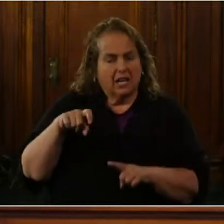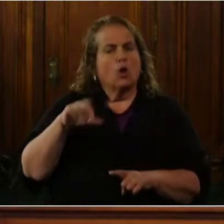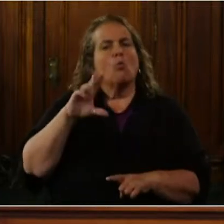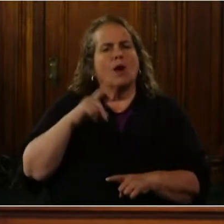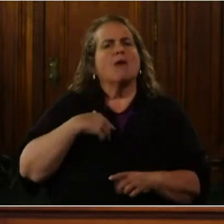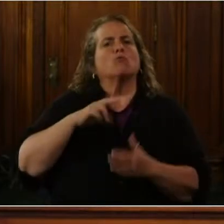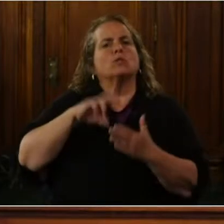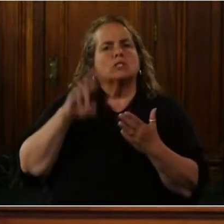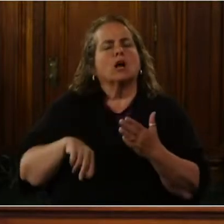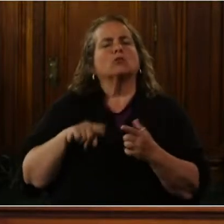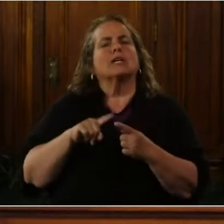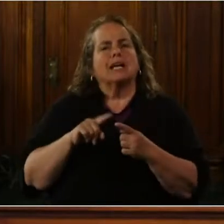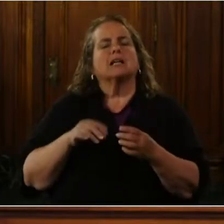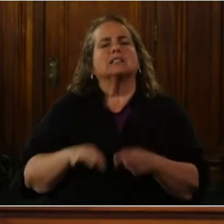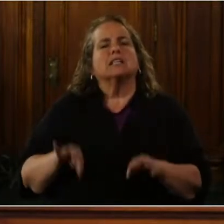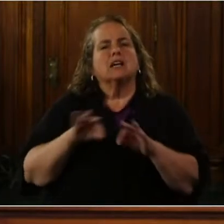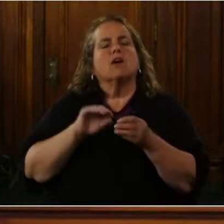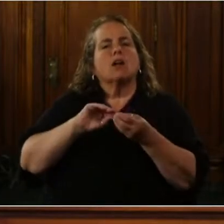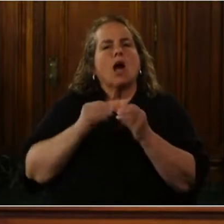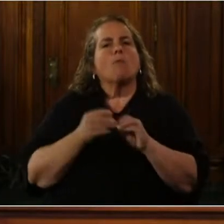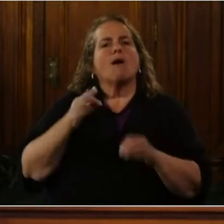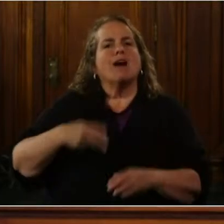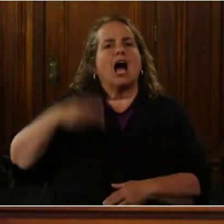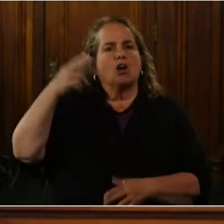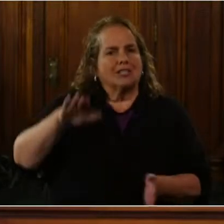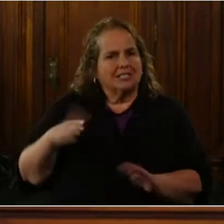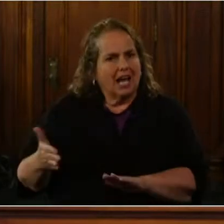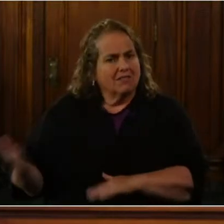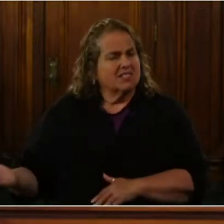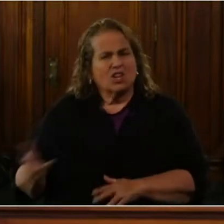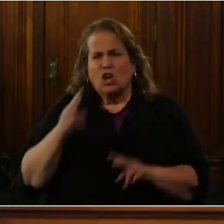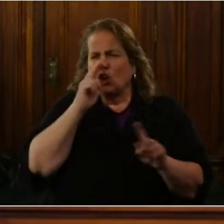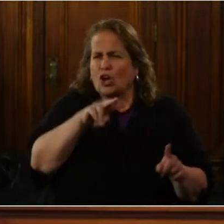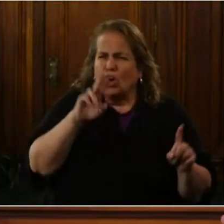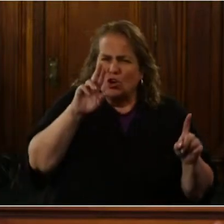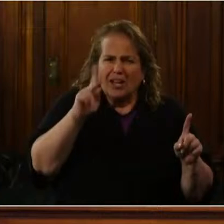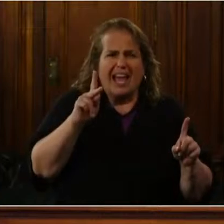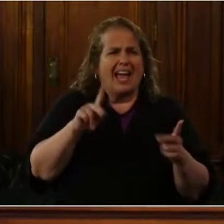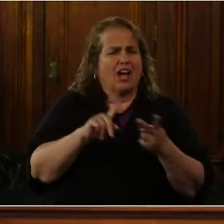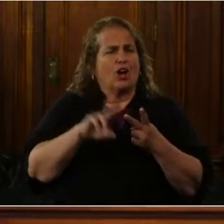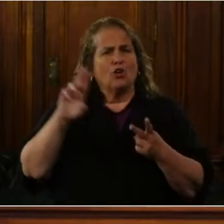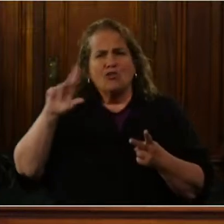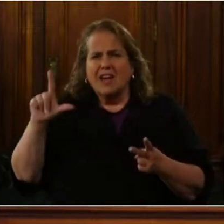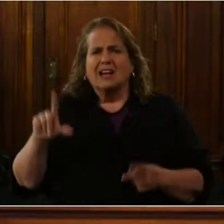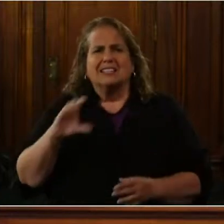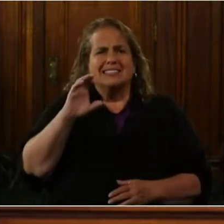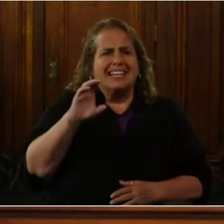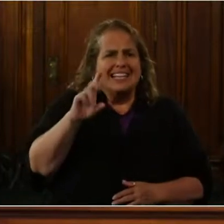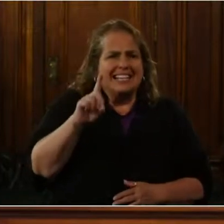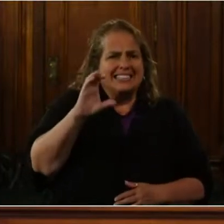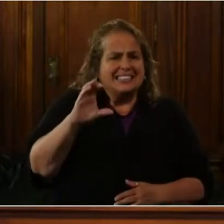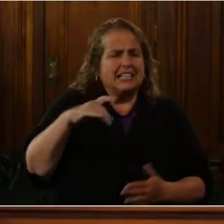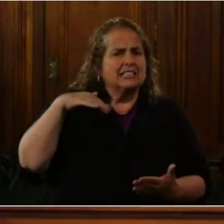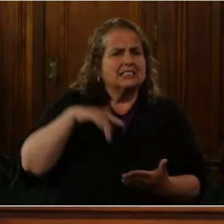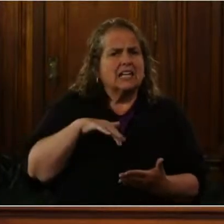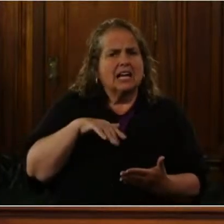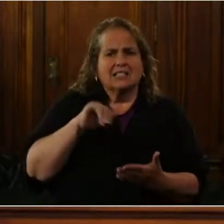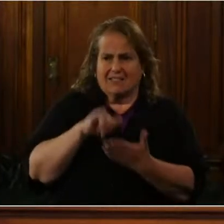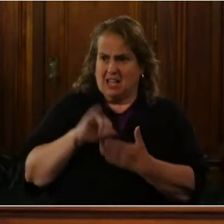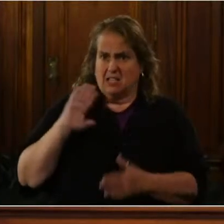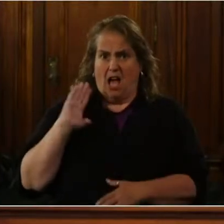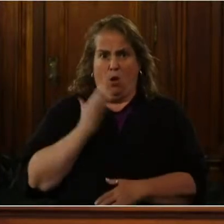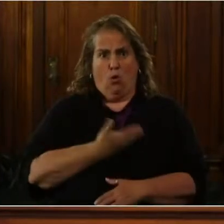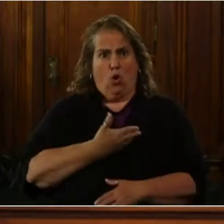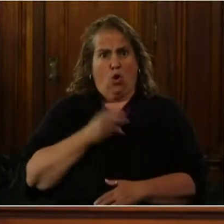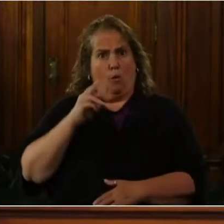death. It's as easy as looking at the UK, the U of L, and the CDC studies. Those are all of our major authorities, and